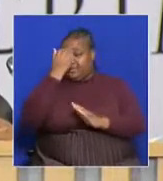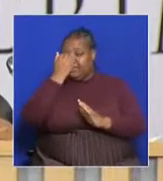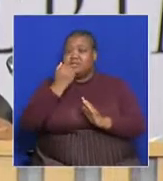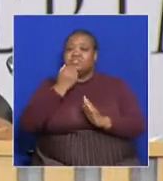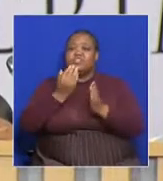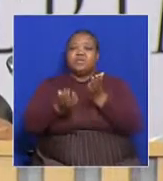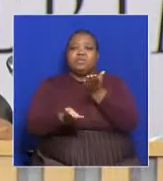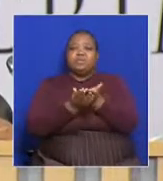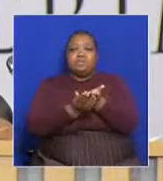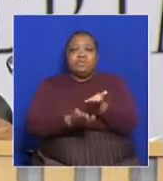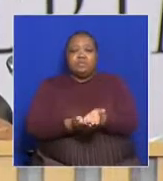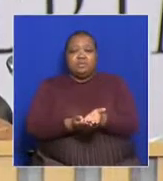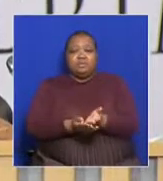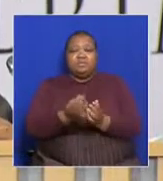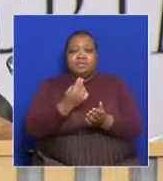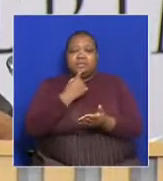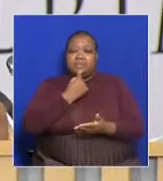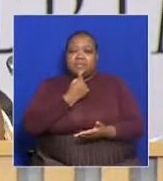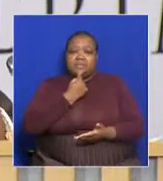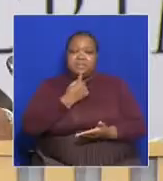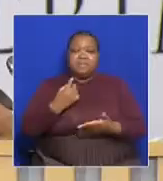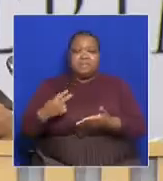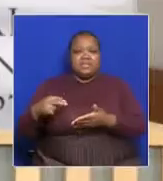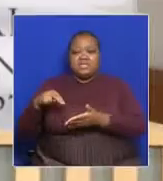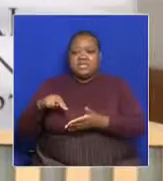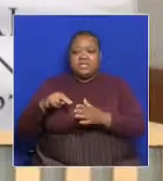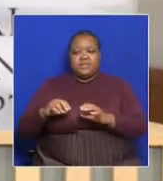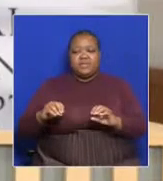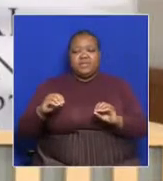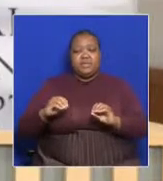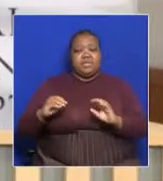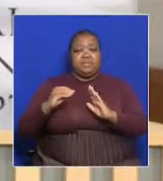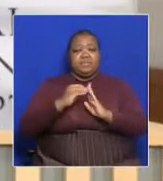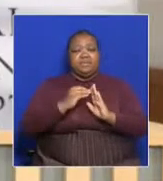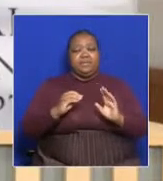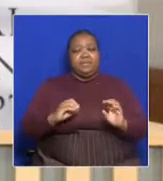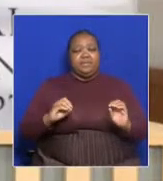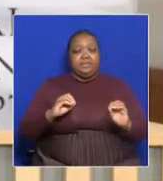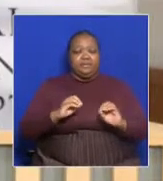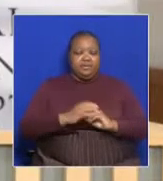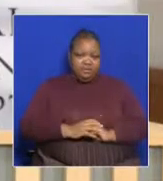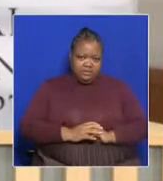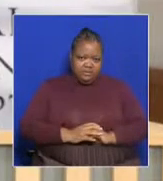I don't seem to see any such entry here.